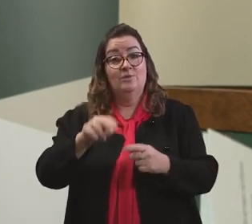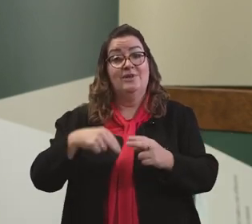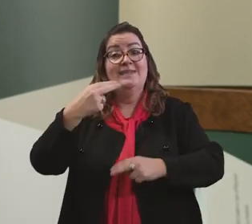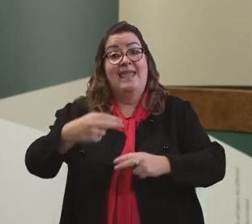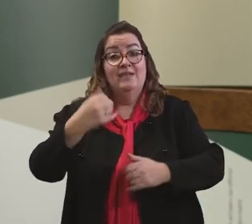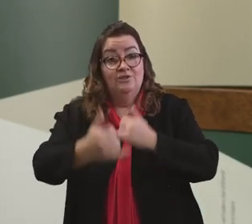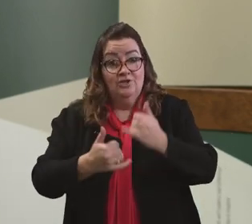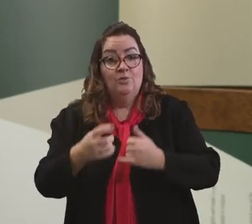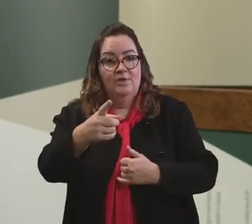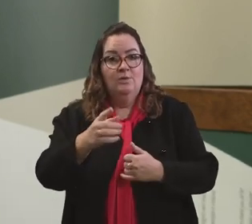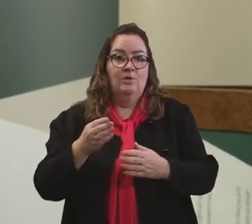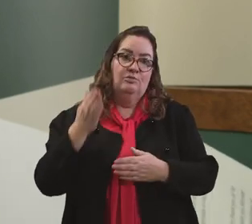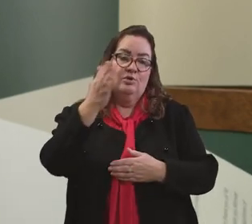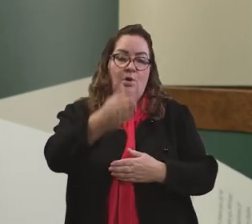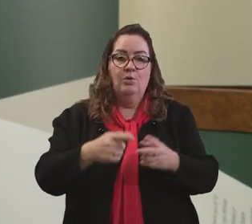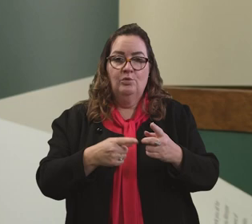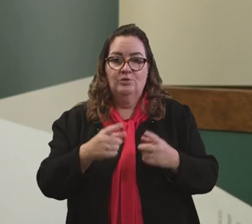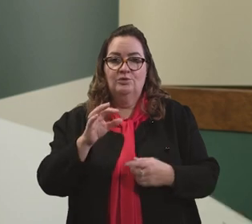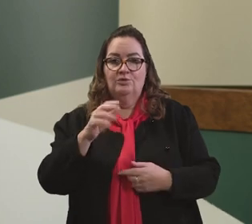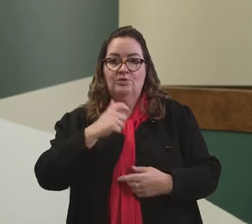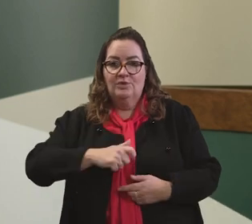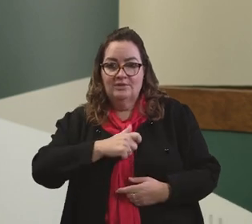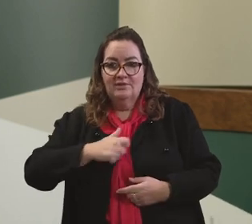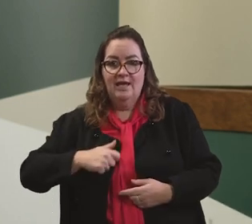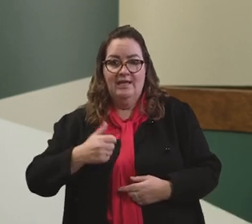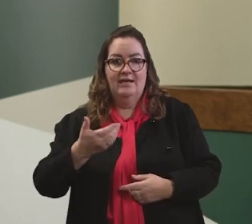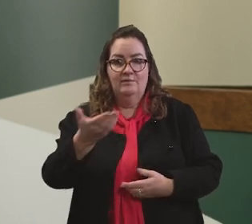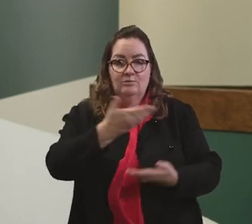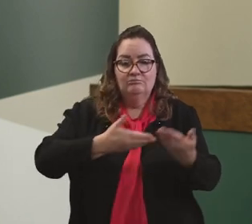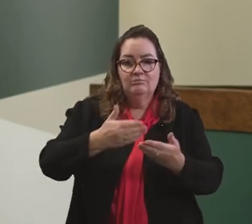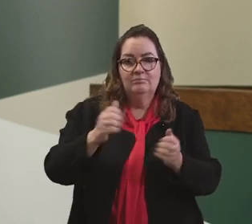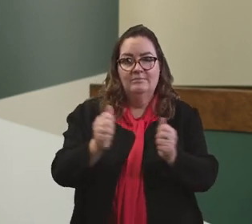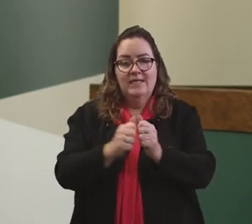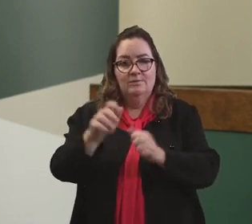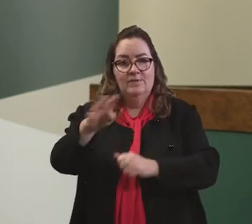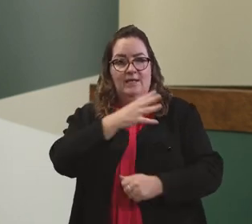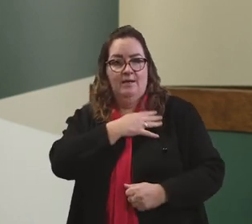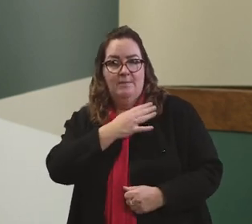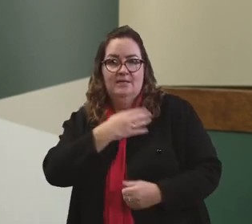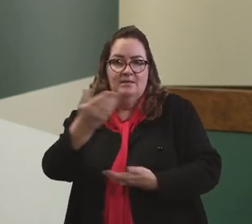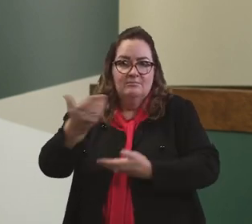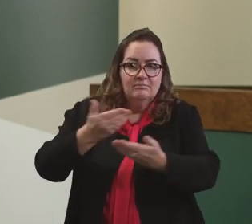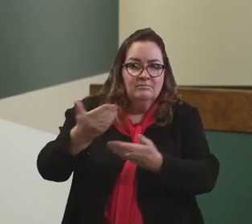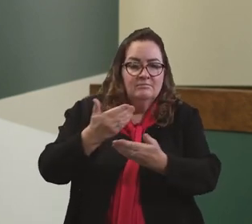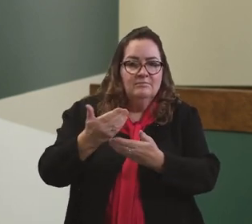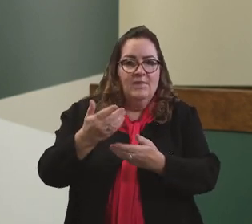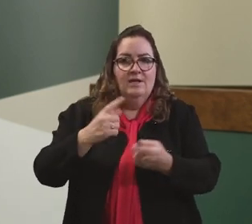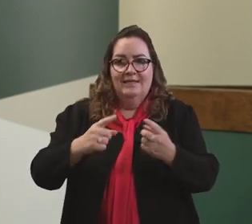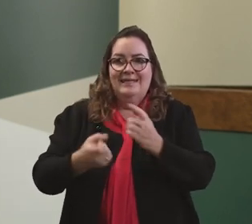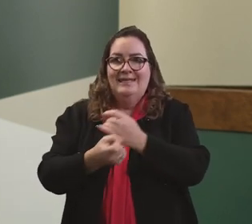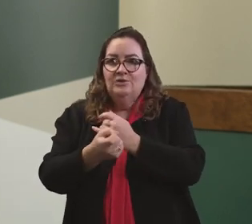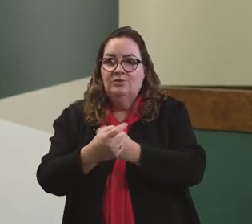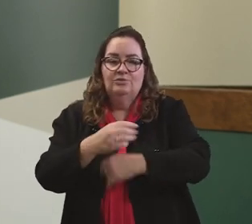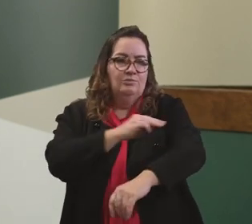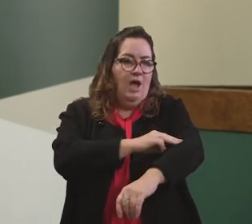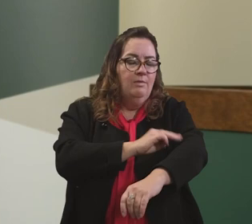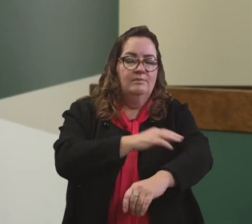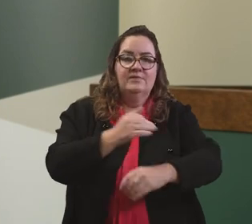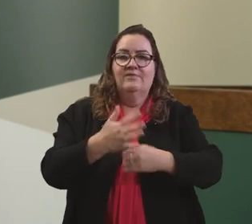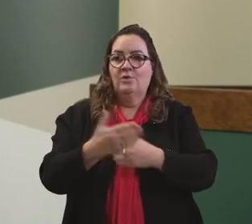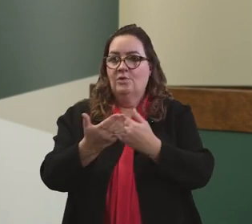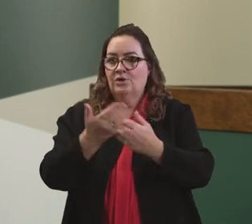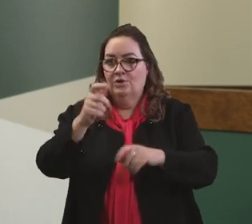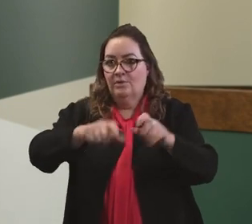travel to Geneva, to the UN Committee, to discuss the important issues for children and for young people. And as